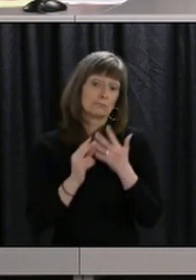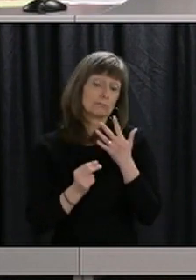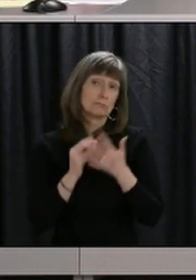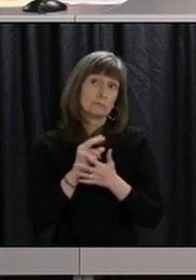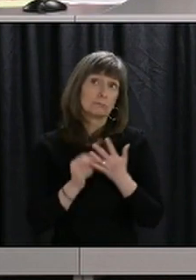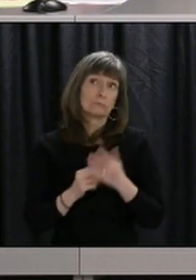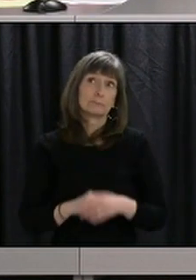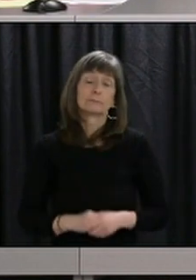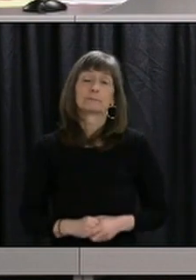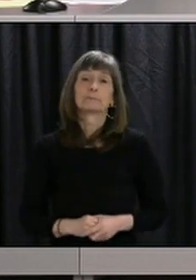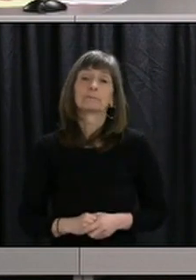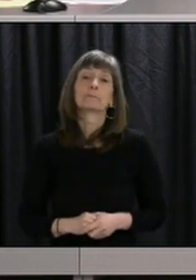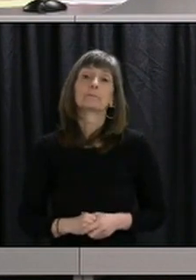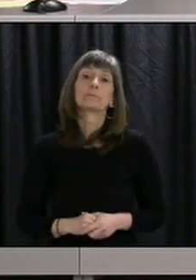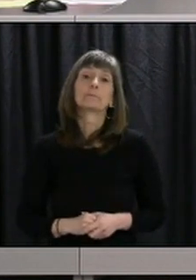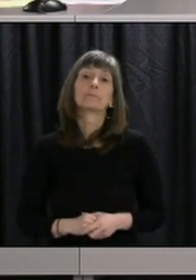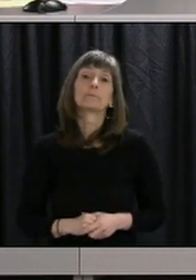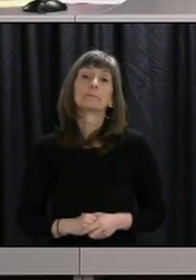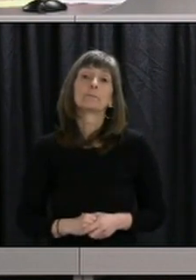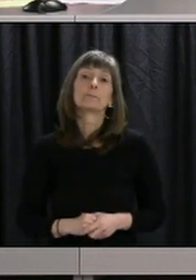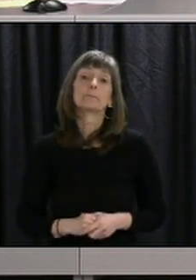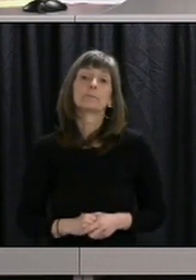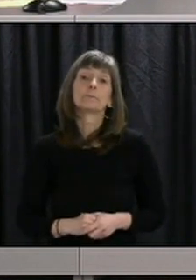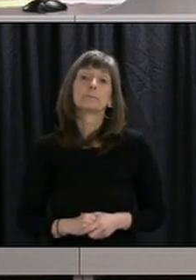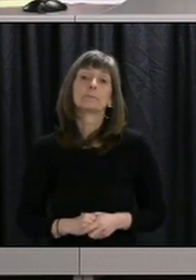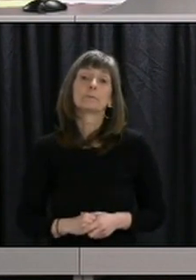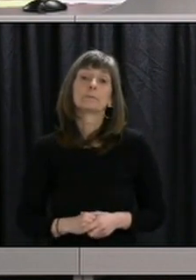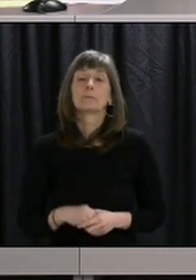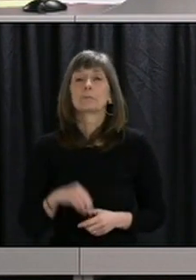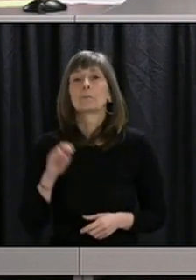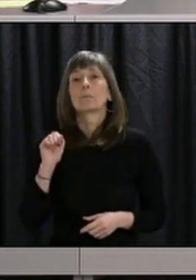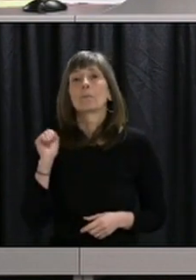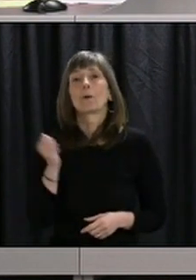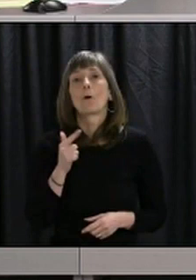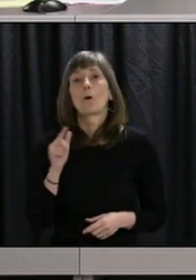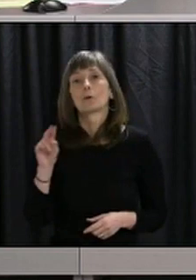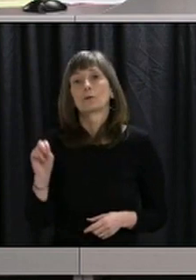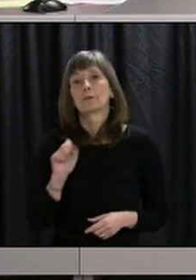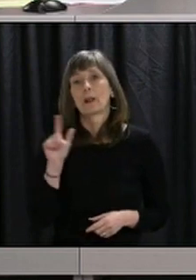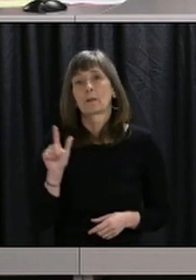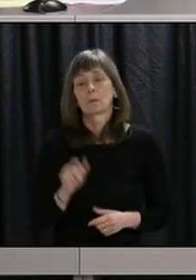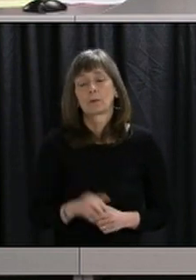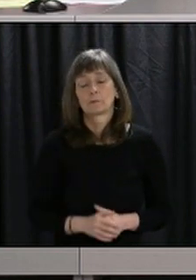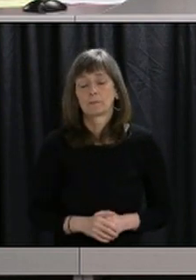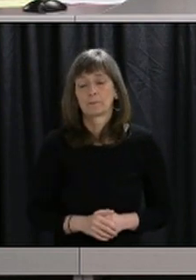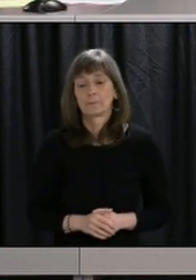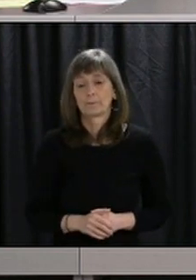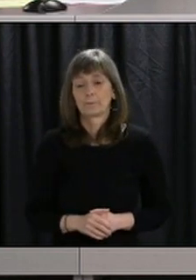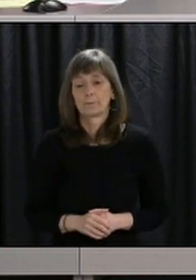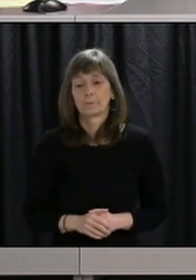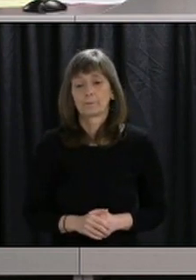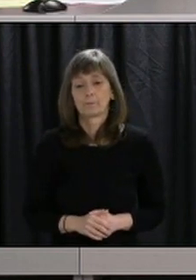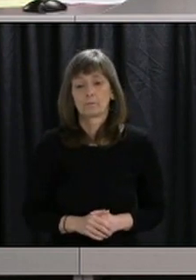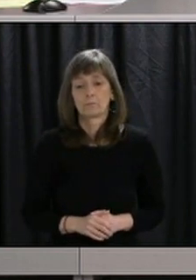the call for today. Our next questions come from Elizabeth Whitten of Newfoundland and Labrador. Please go ahead.